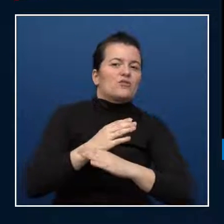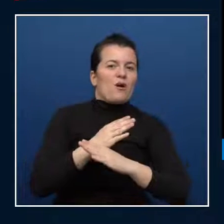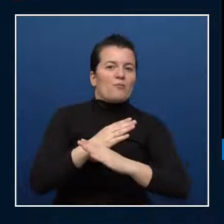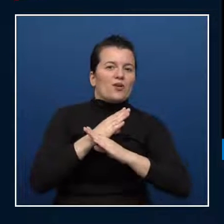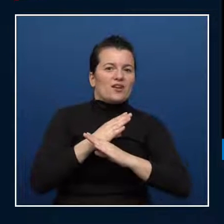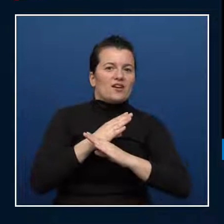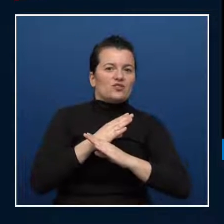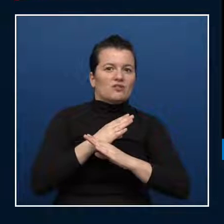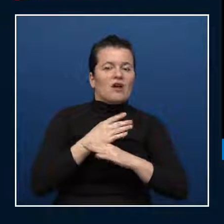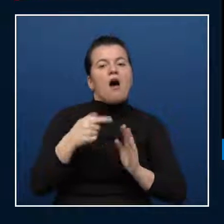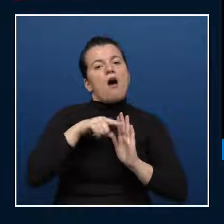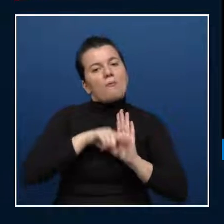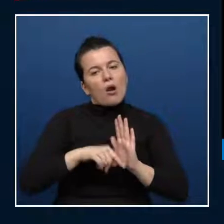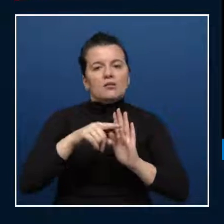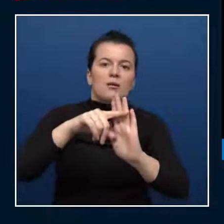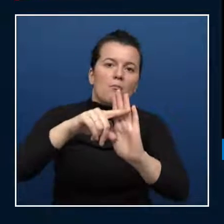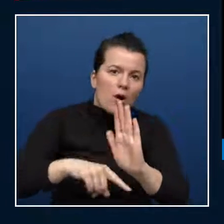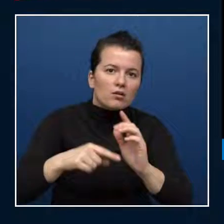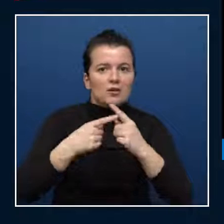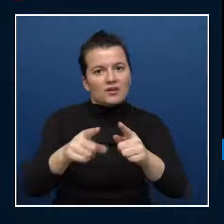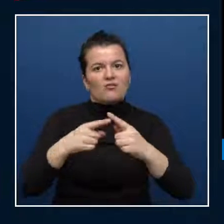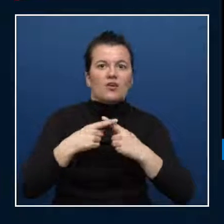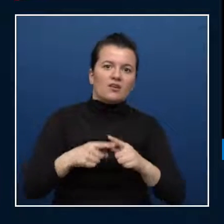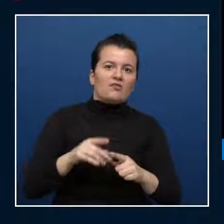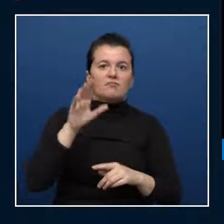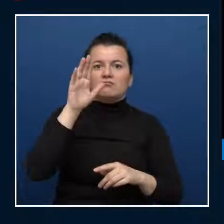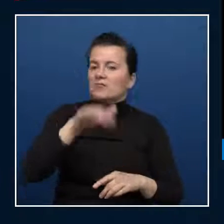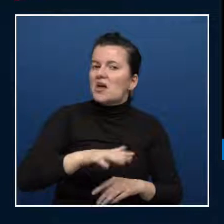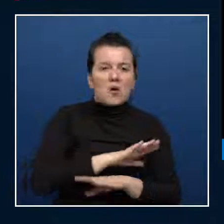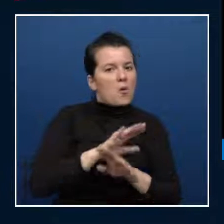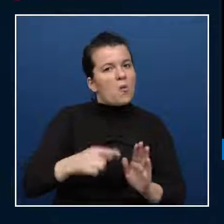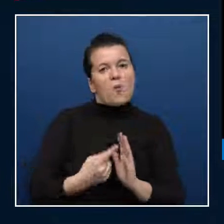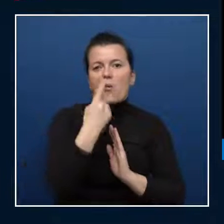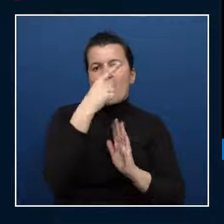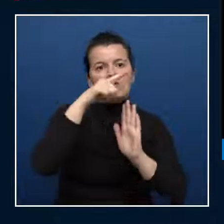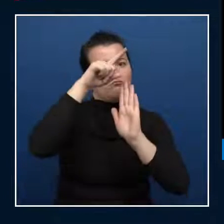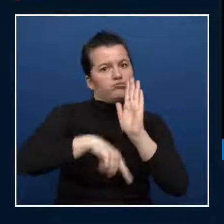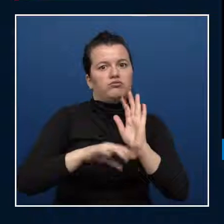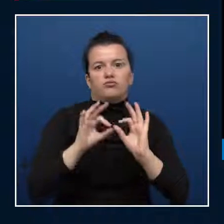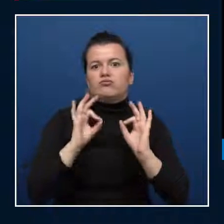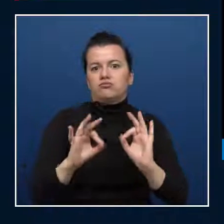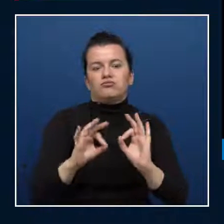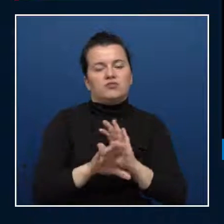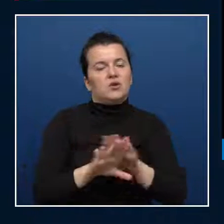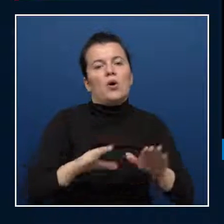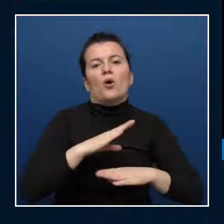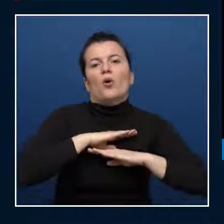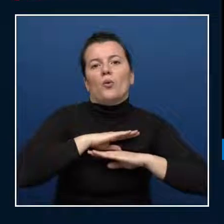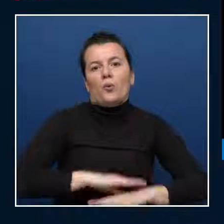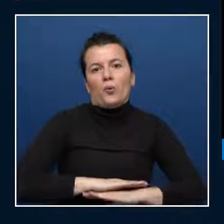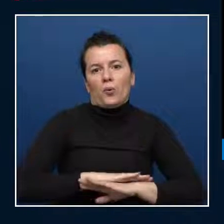whoever configured them actually read the right documentation, ticked the right boxes, and they're consistent. You can actually